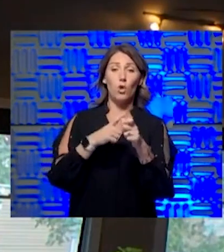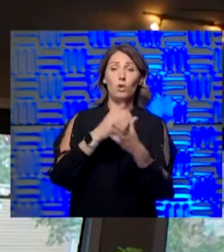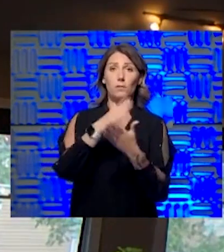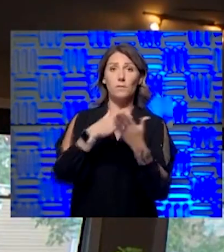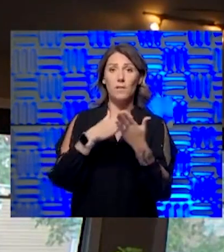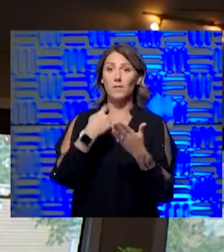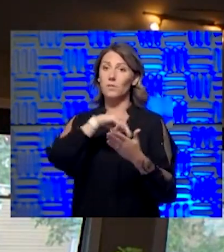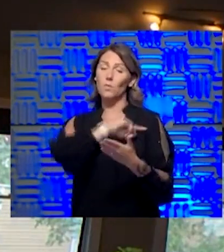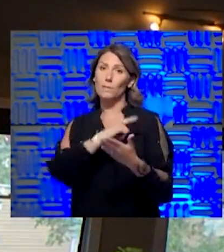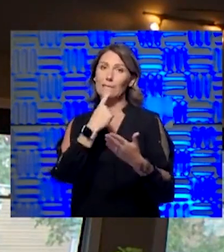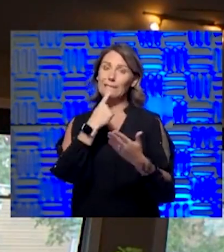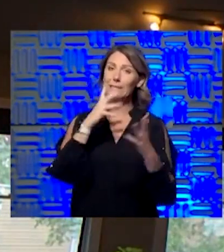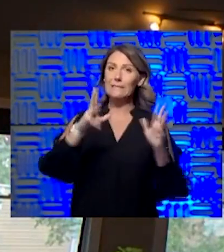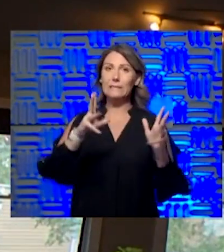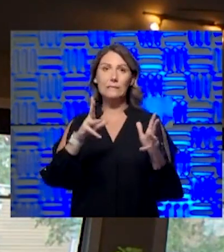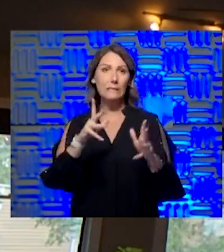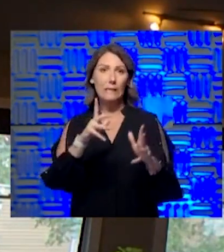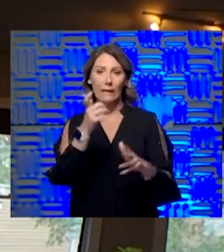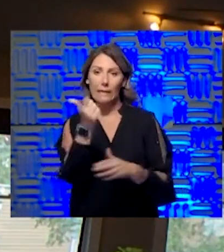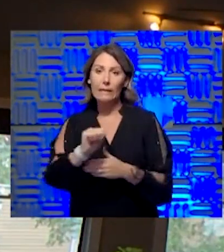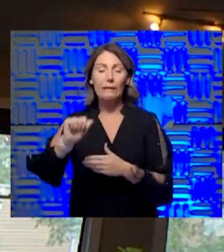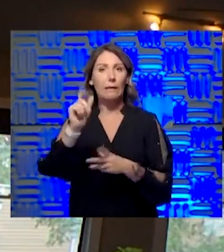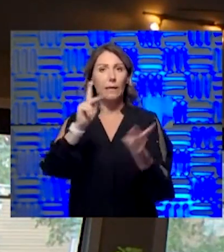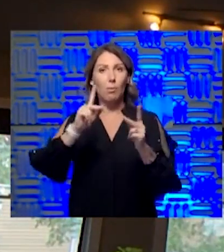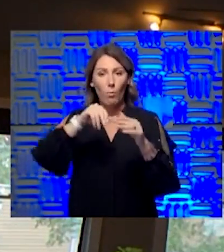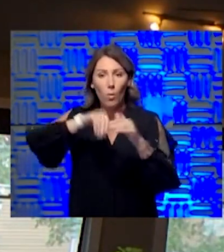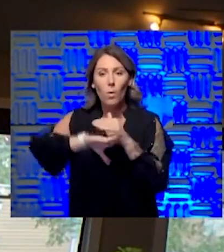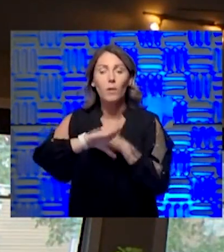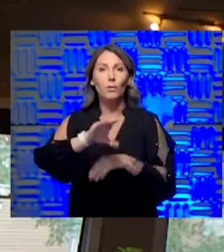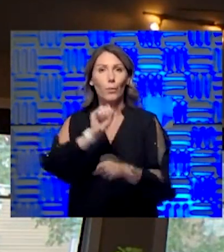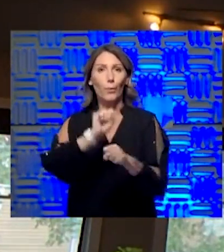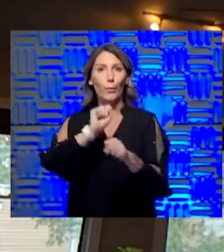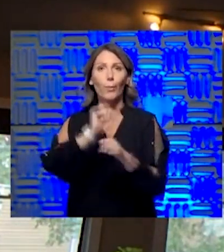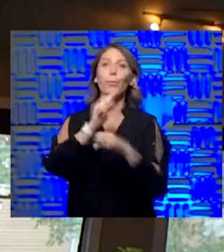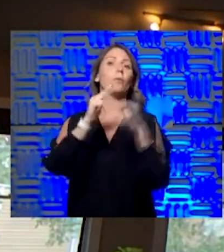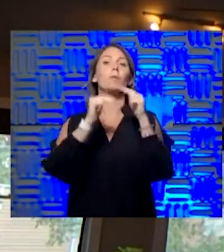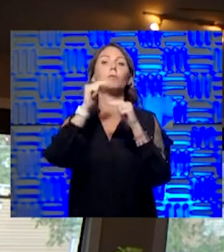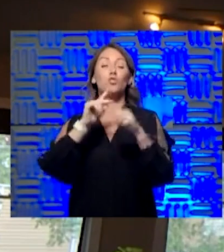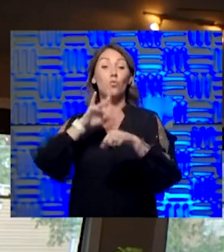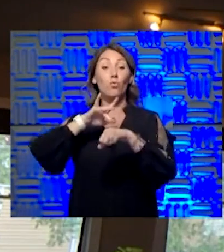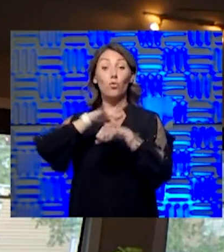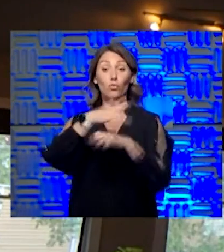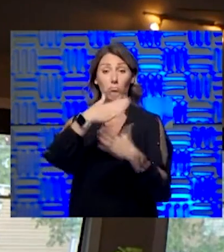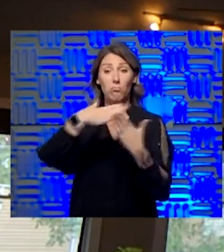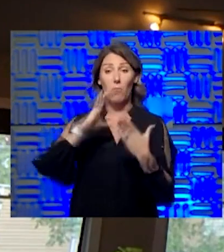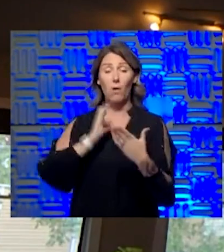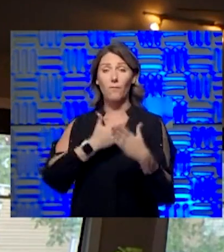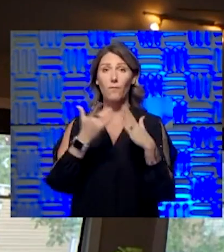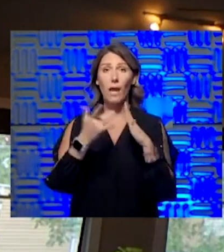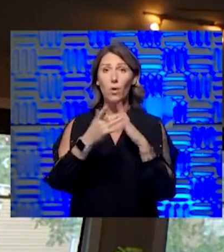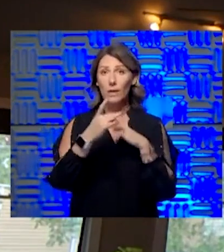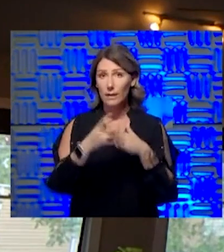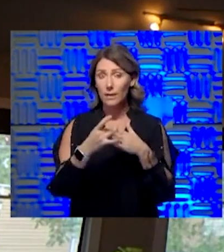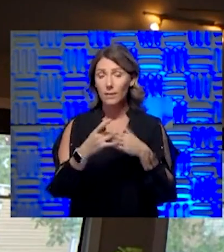with COVID-19, both locally and nationally as well. So, Nate, other questions or anyone else?